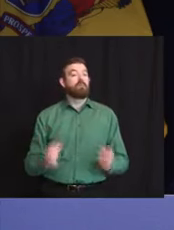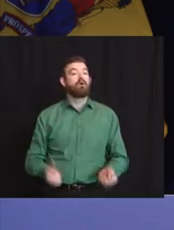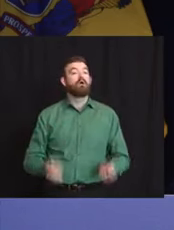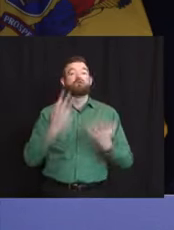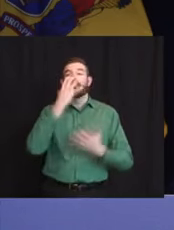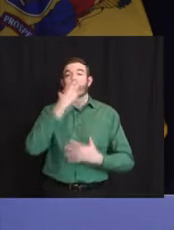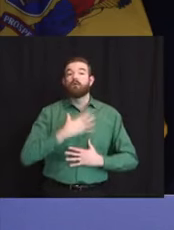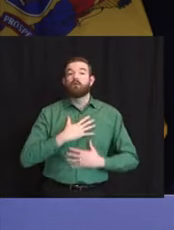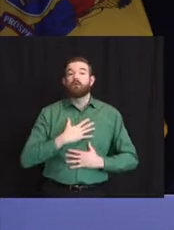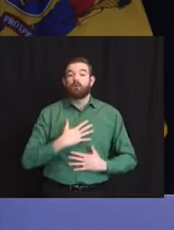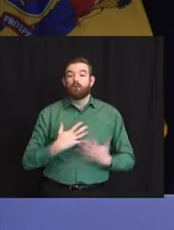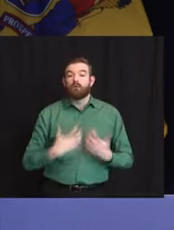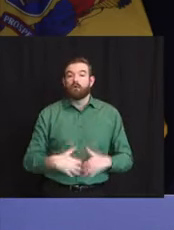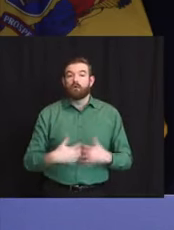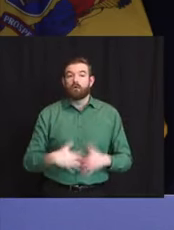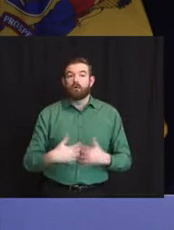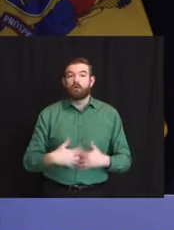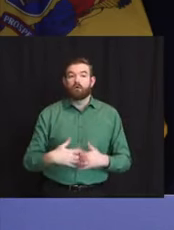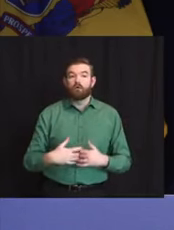12.8% from a high of